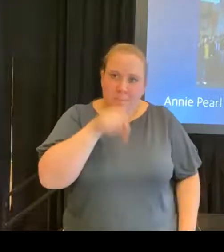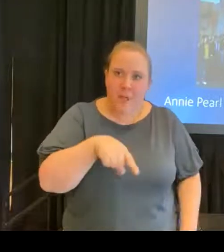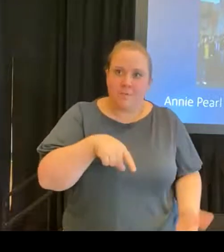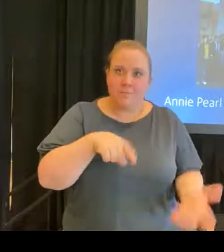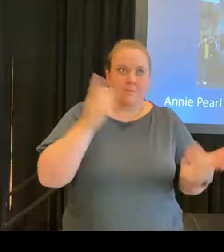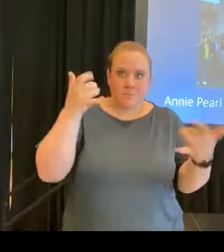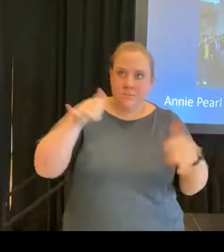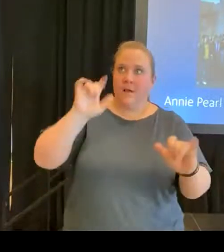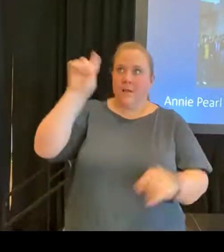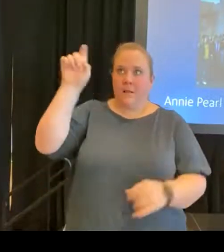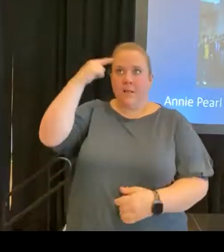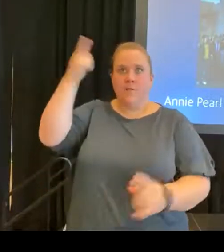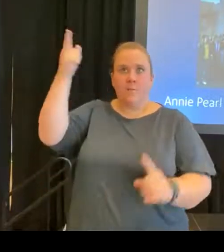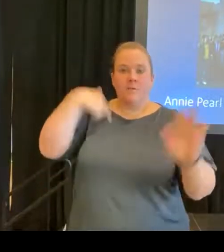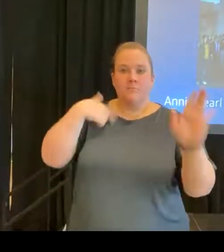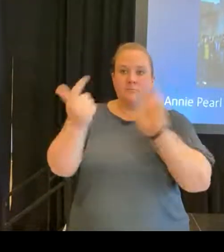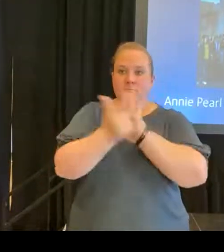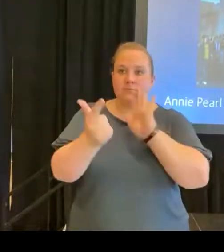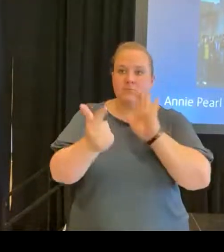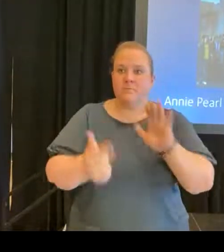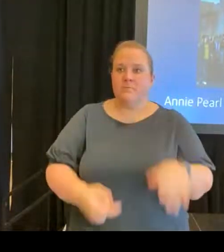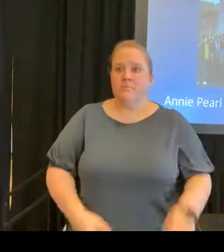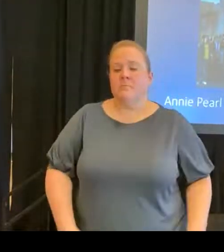is still against the law.